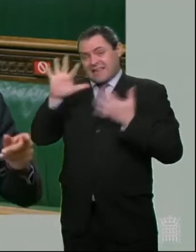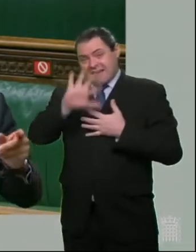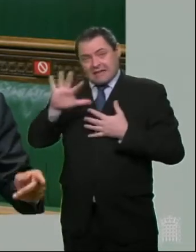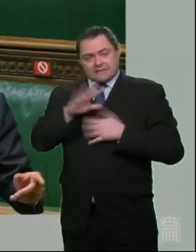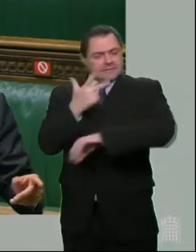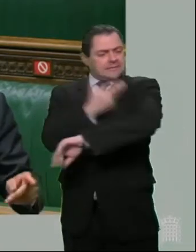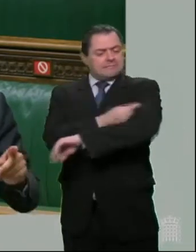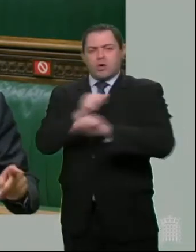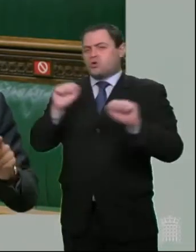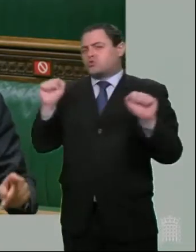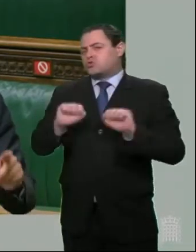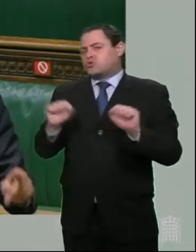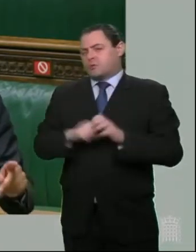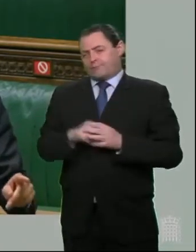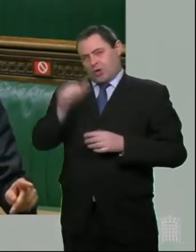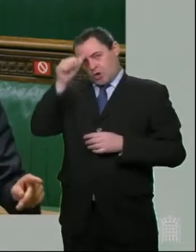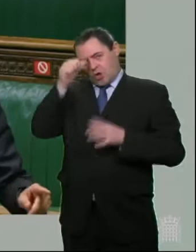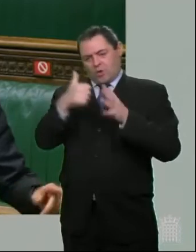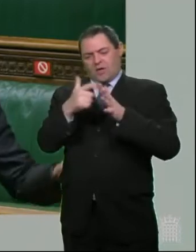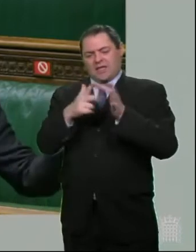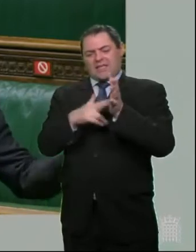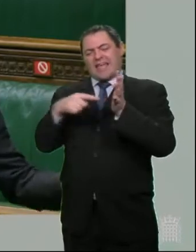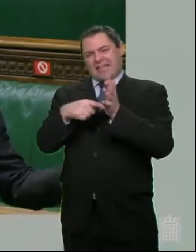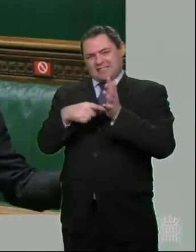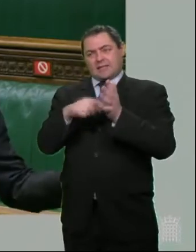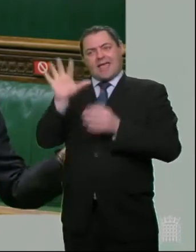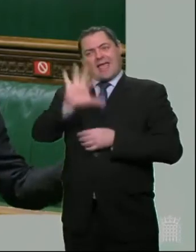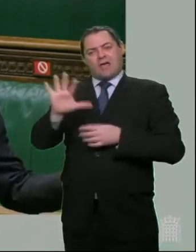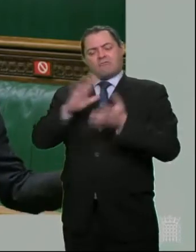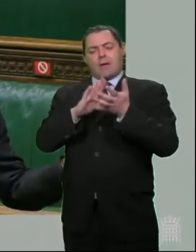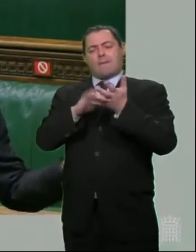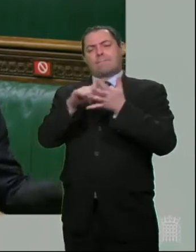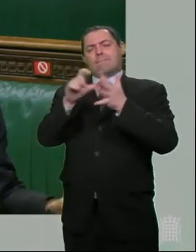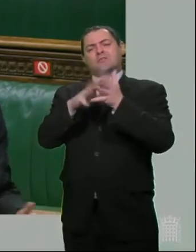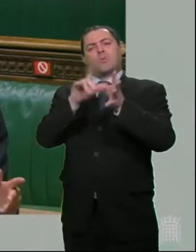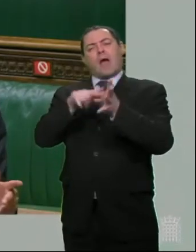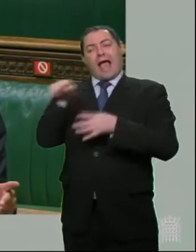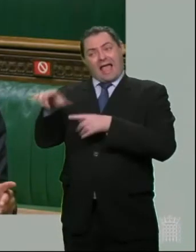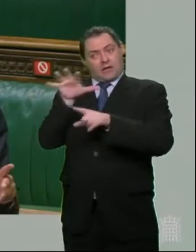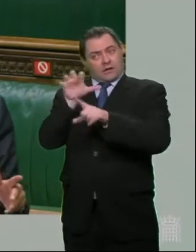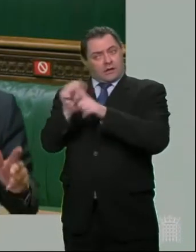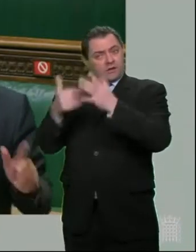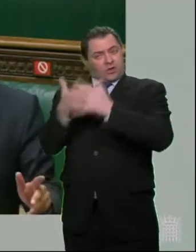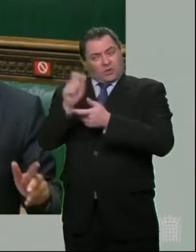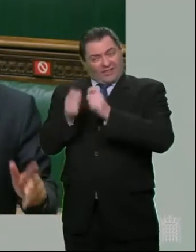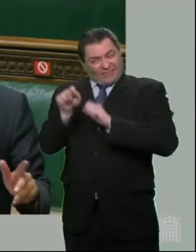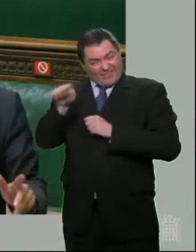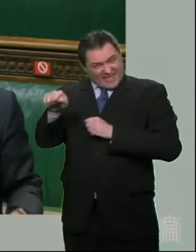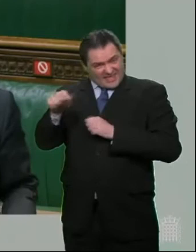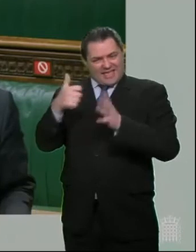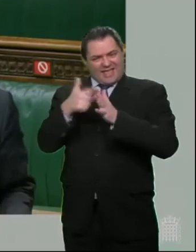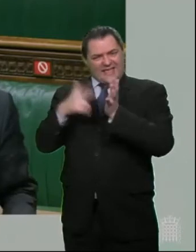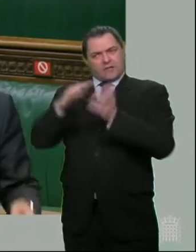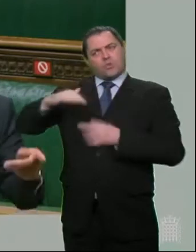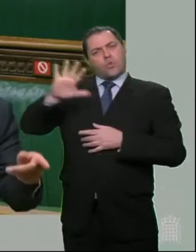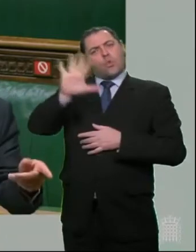vaccination. And Medway was one of the hardest hit areas in the country, and a mutant variant was discovered in Kent. And North Kent has some of the highest health